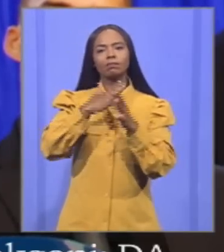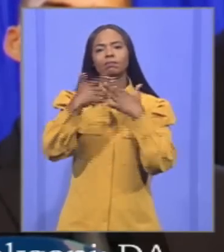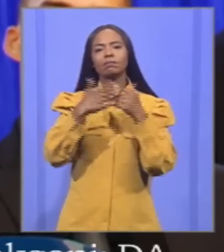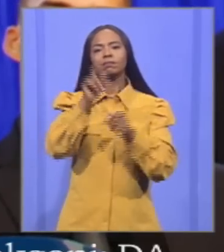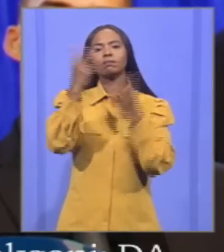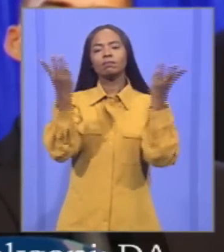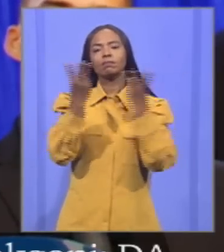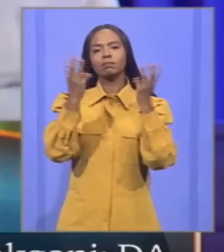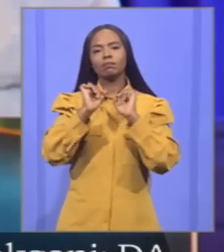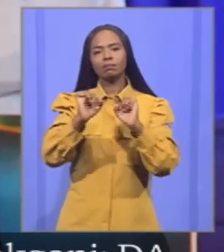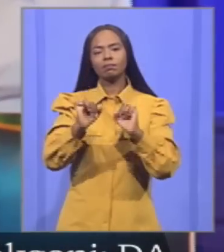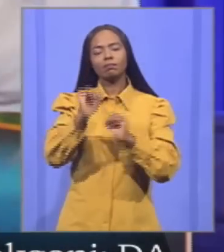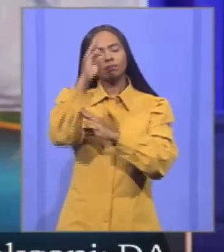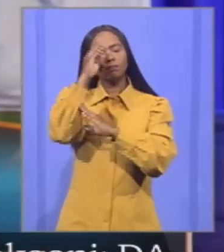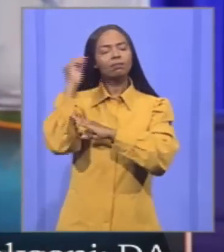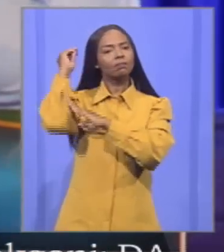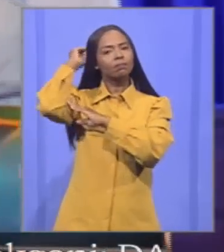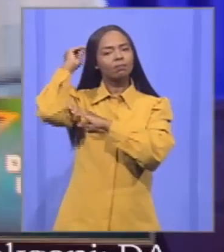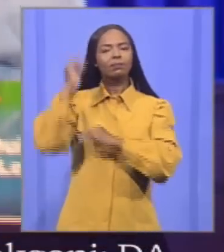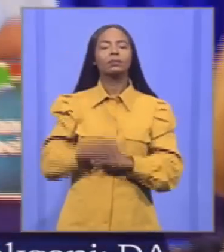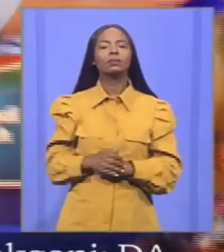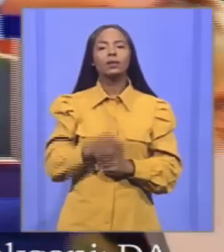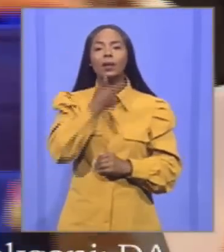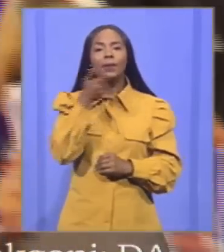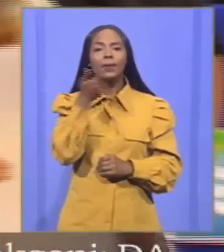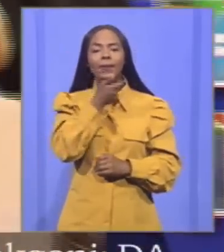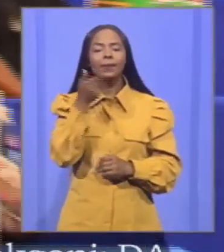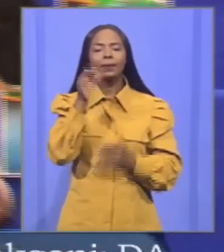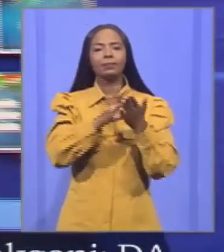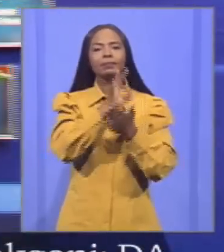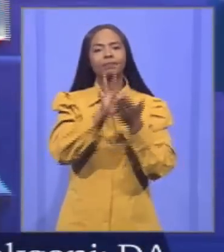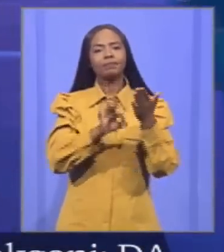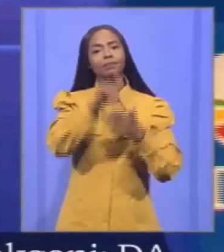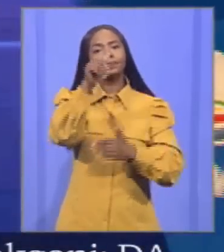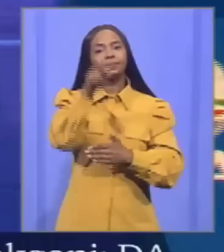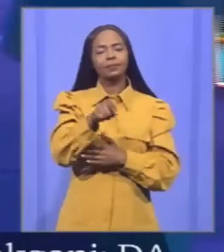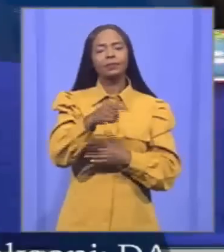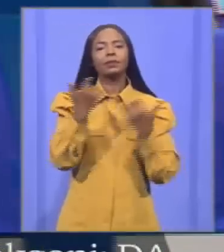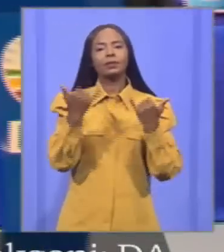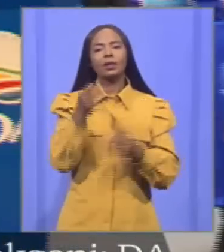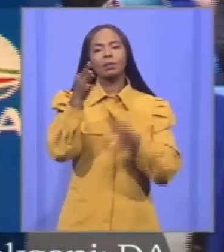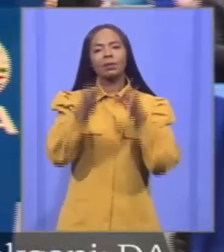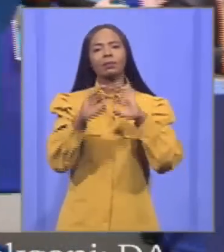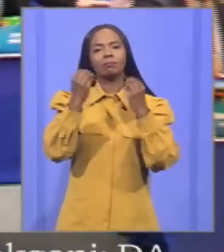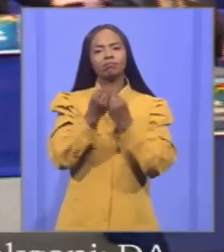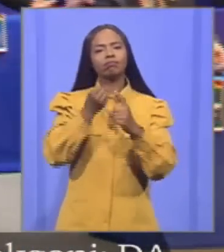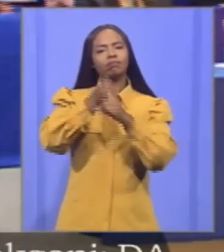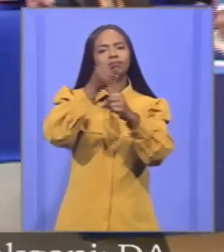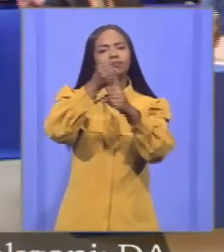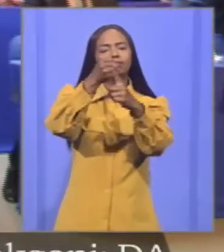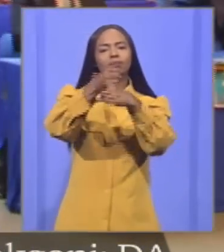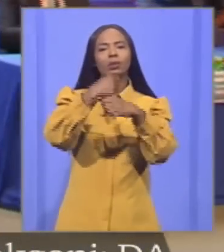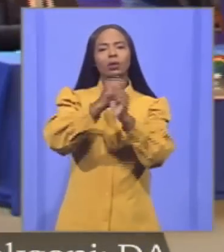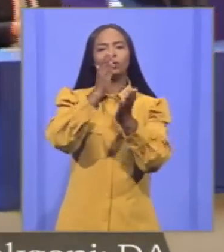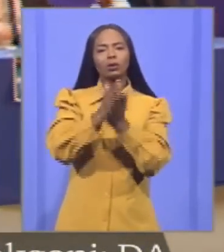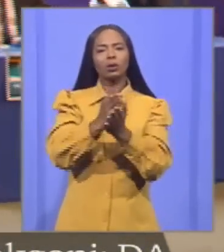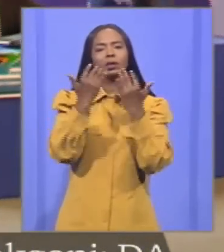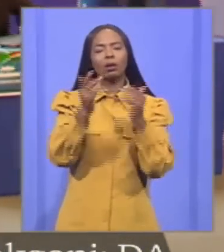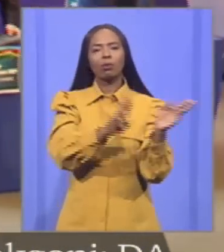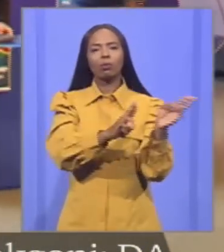citizen in mind. jaaka letlha la ditlhopho le le gaufi makoko a sepolotiki a dira tsotlhe tse a nang natso go netefatsa fa ba siame